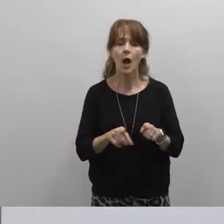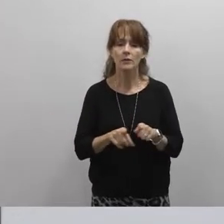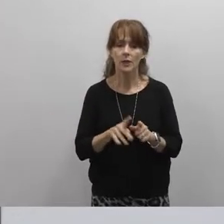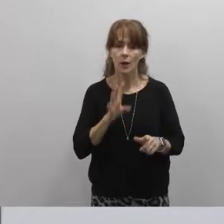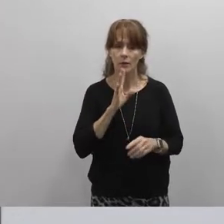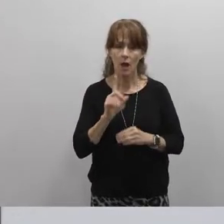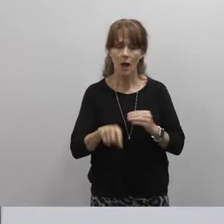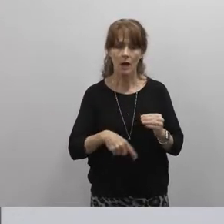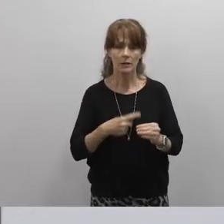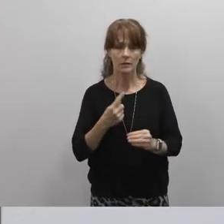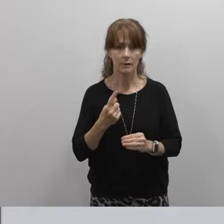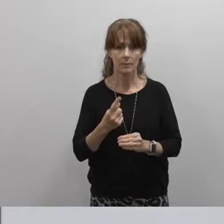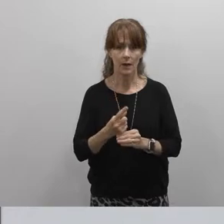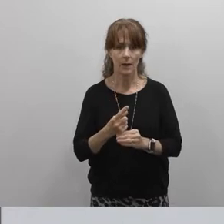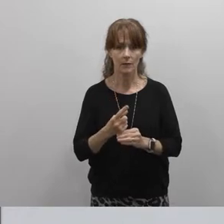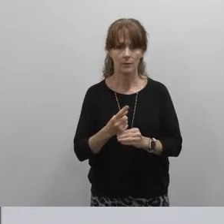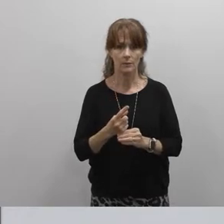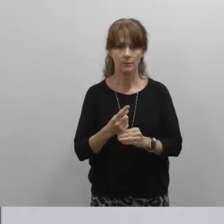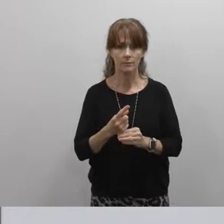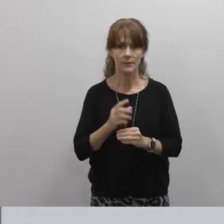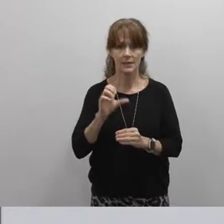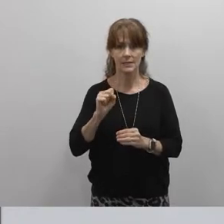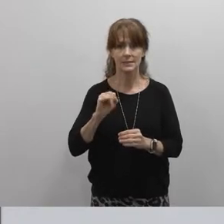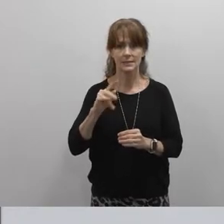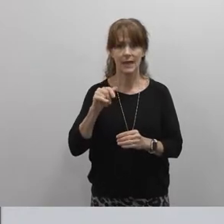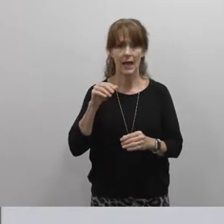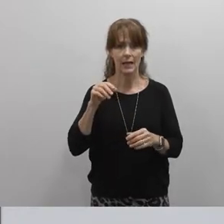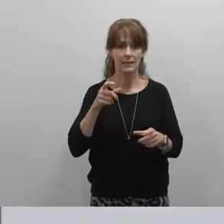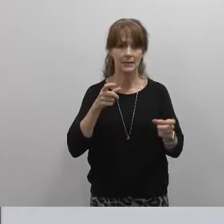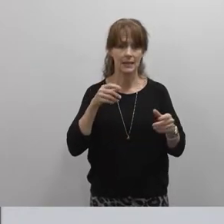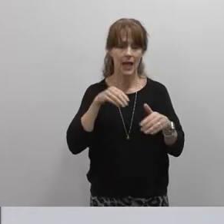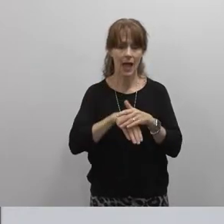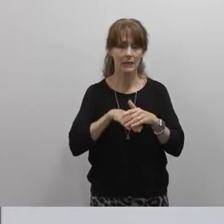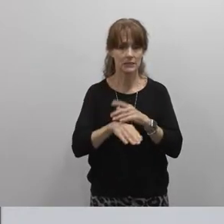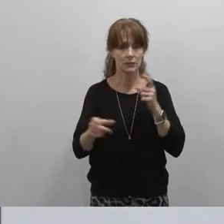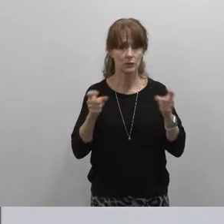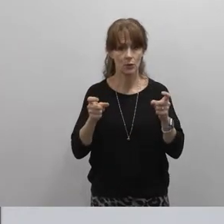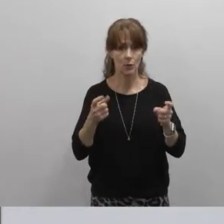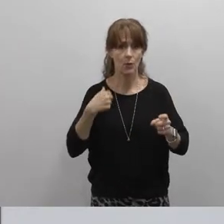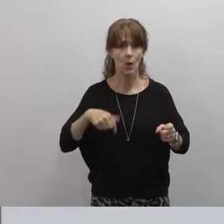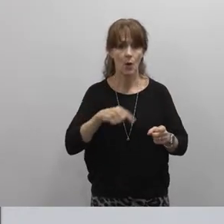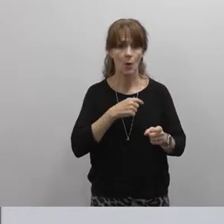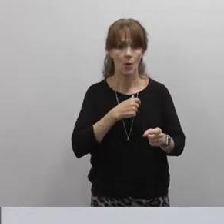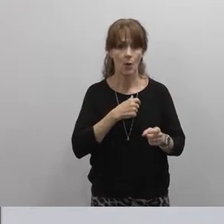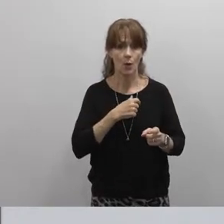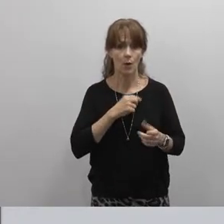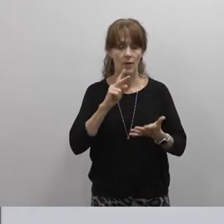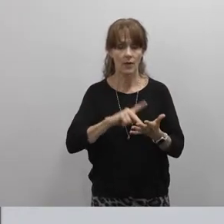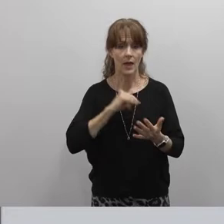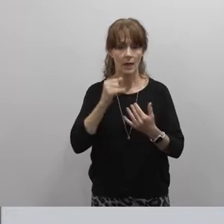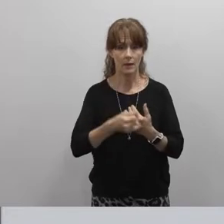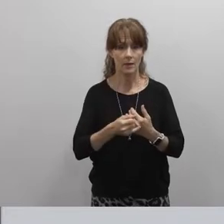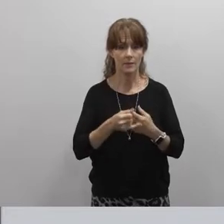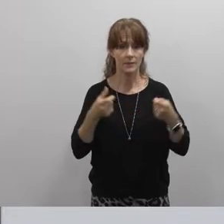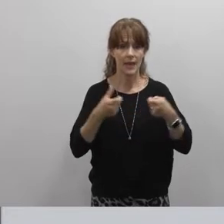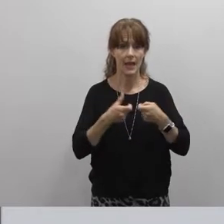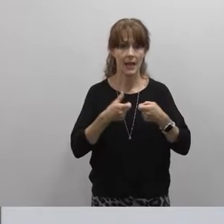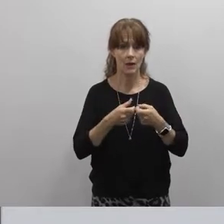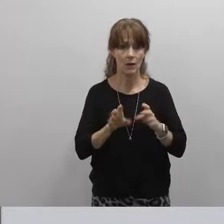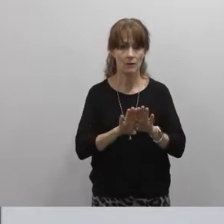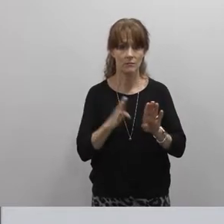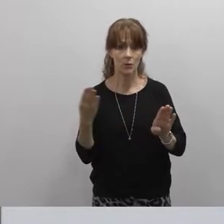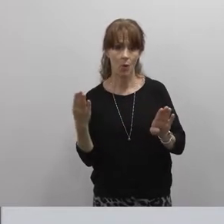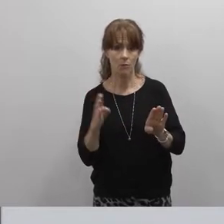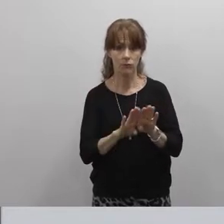bit about additional site access control. So currently, we're embarking on that type of project via electronic door locks